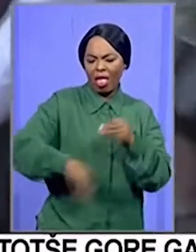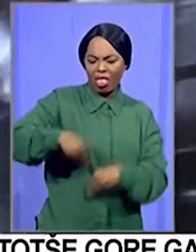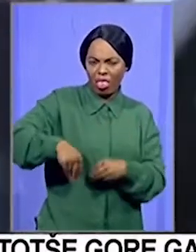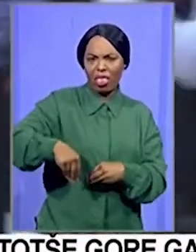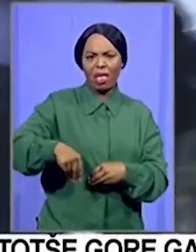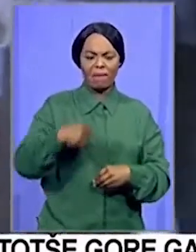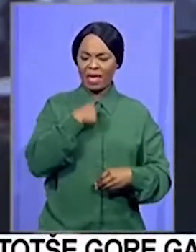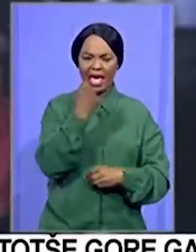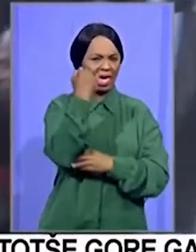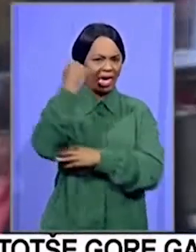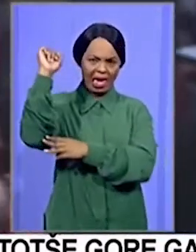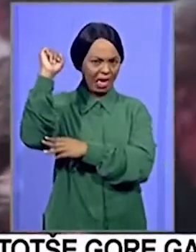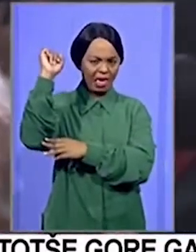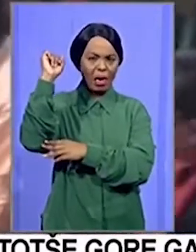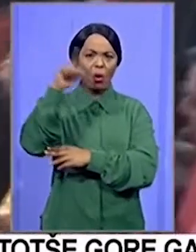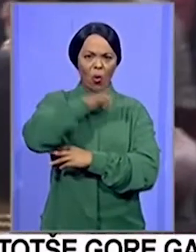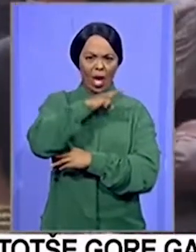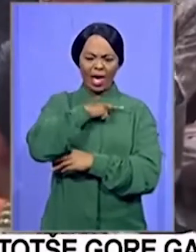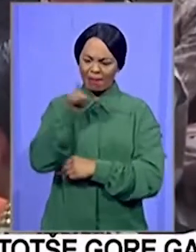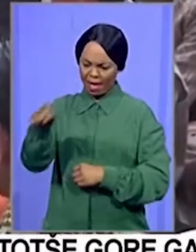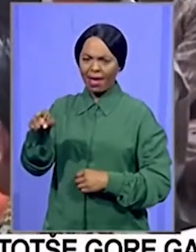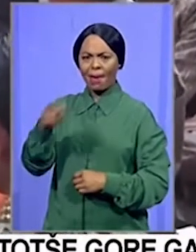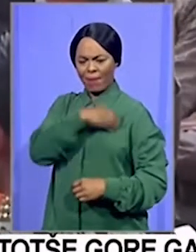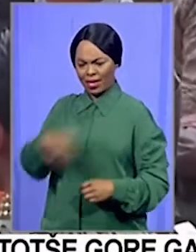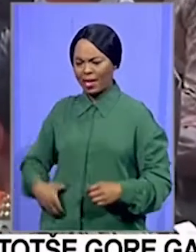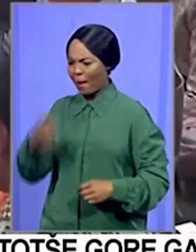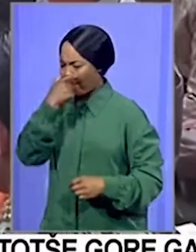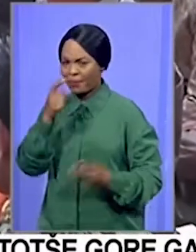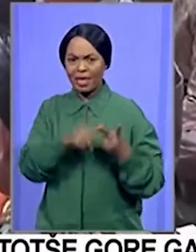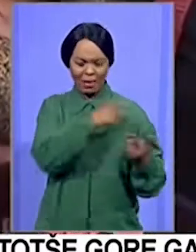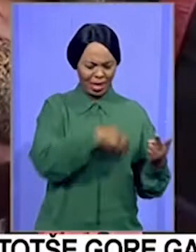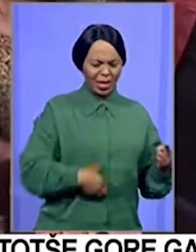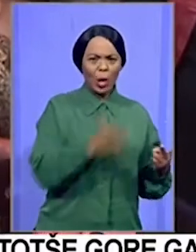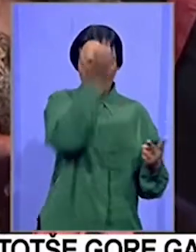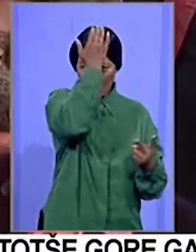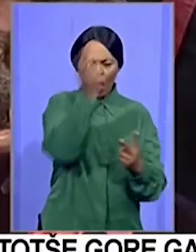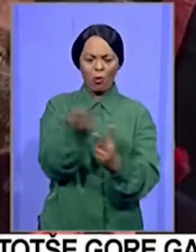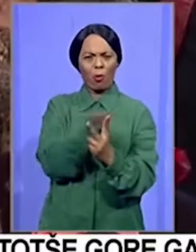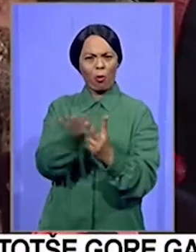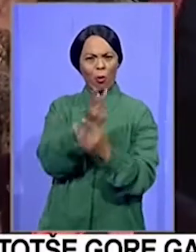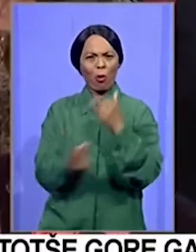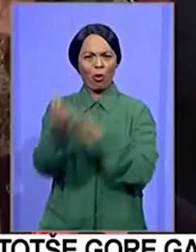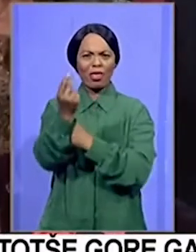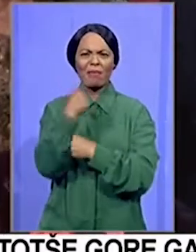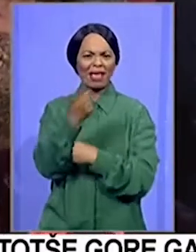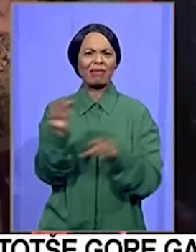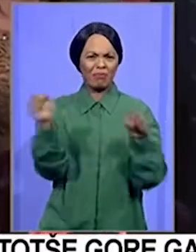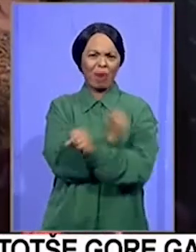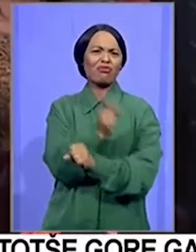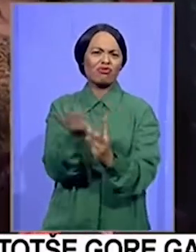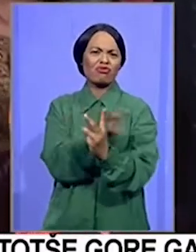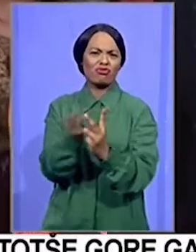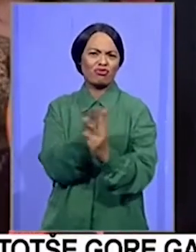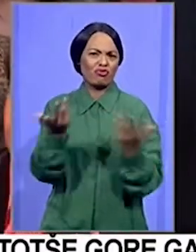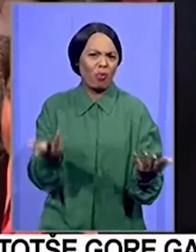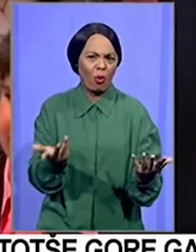lebeletse President Ramaphosa le President Zuma ki to ba swara o swara ka o be ba bona